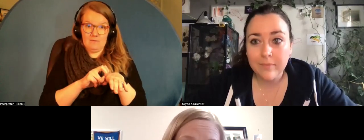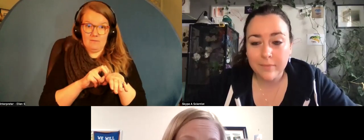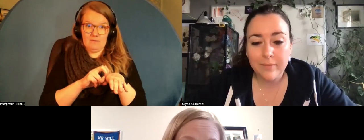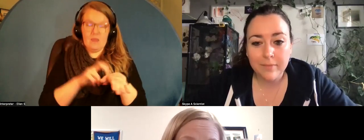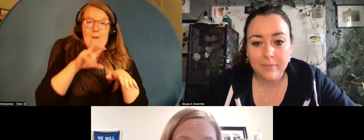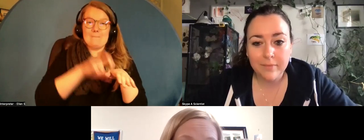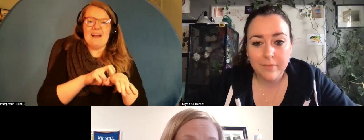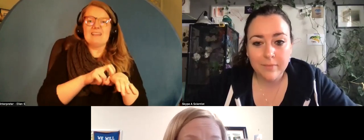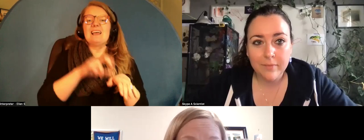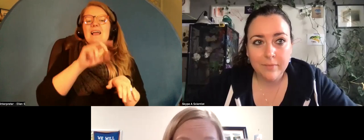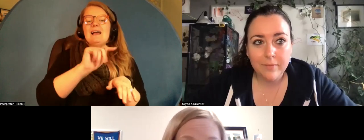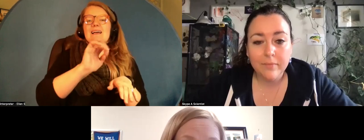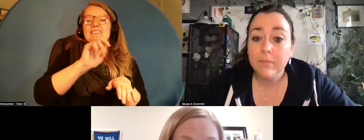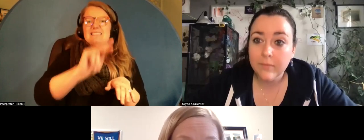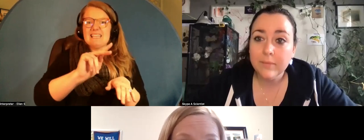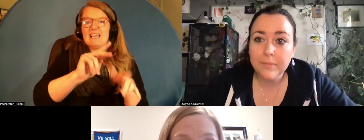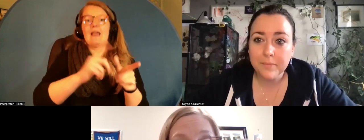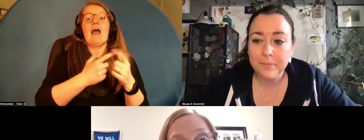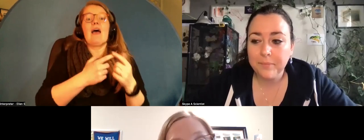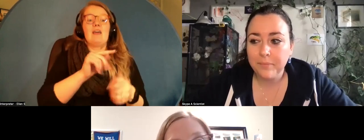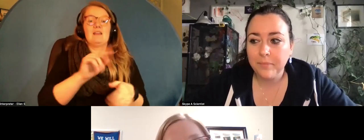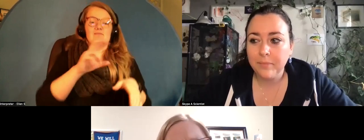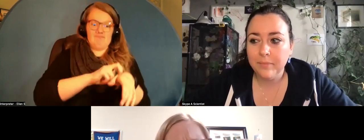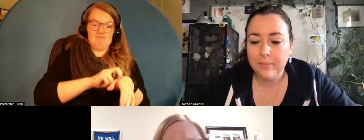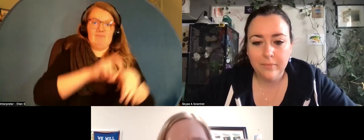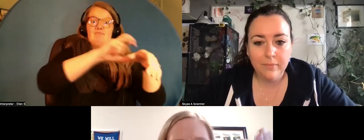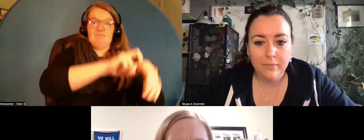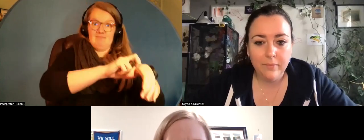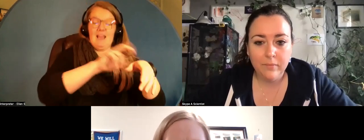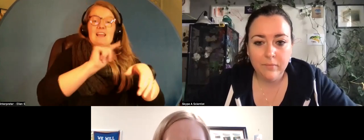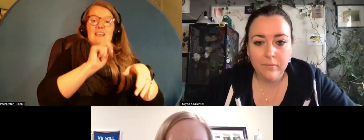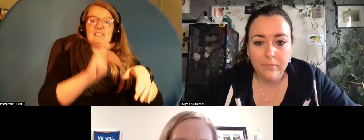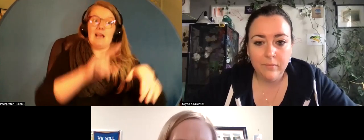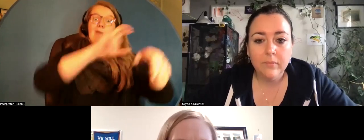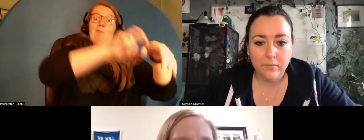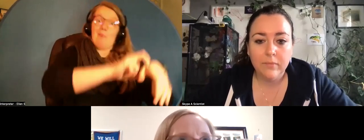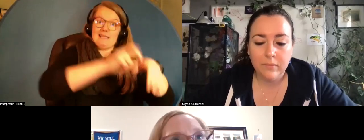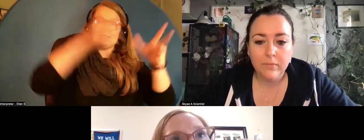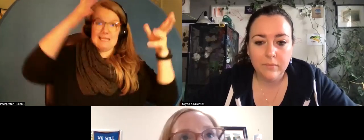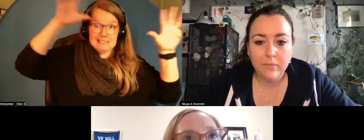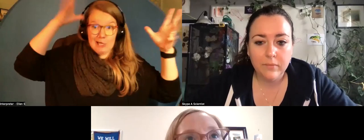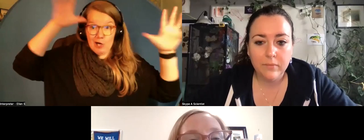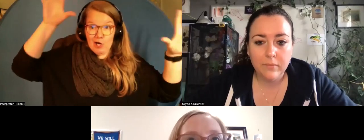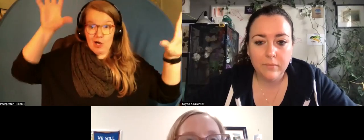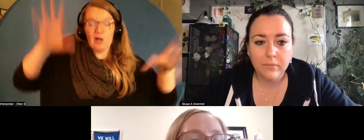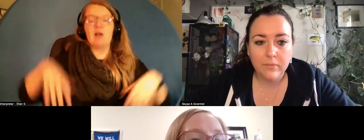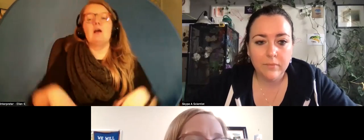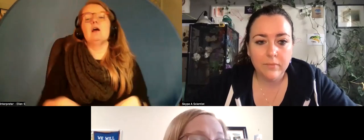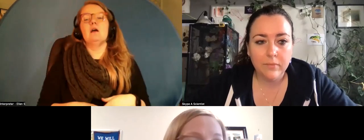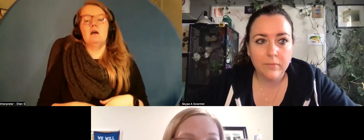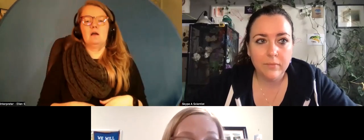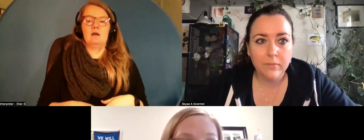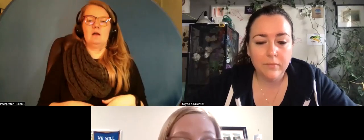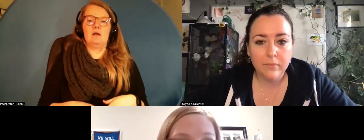tick is parasitizing a deer or something like that. That would be the easiest one and like the one that I can think of most quickly, but